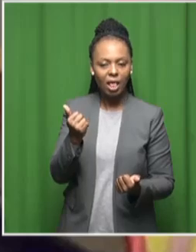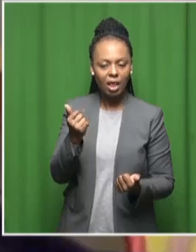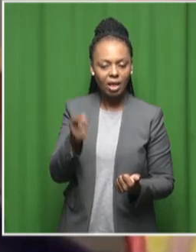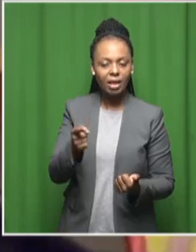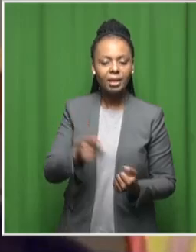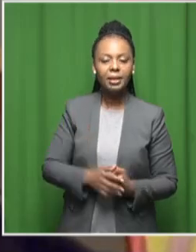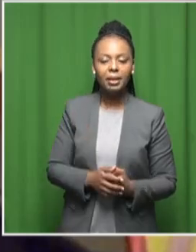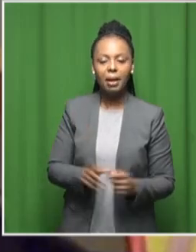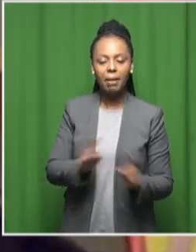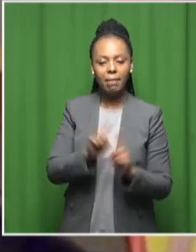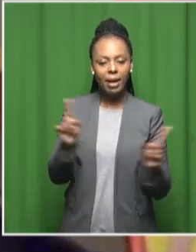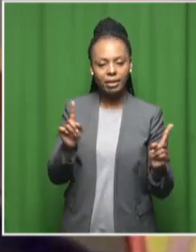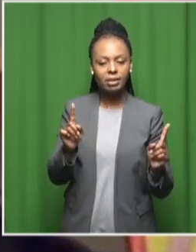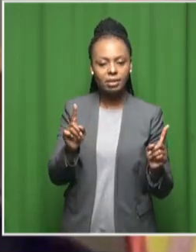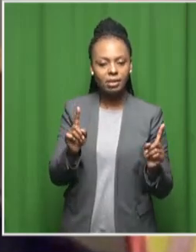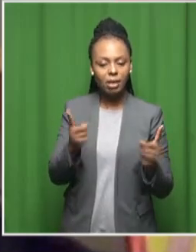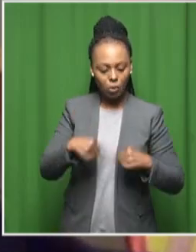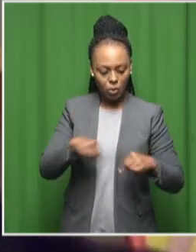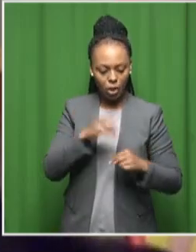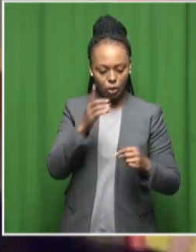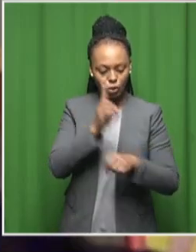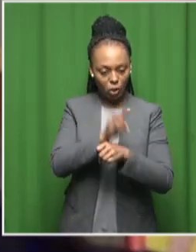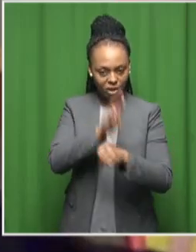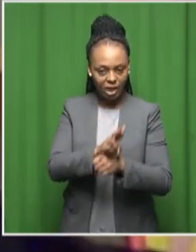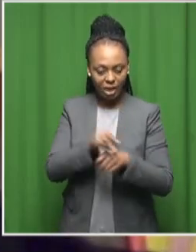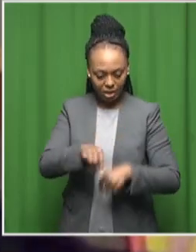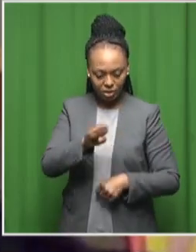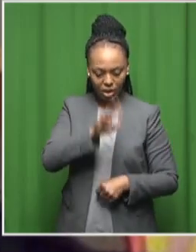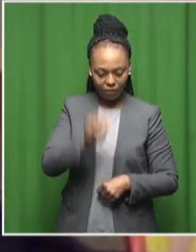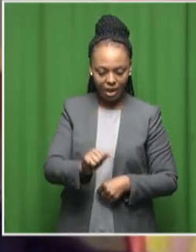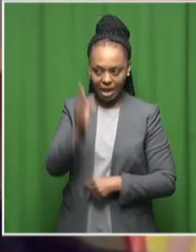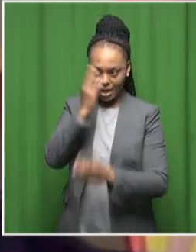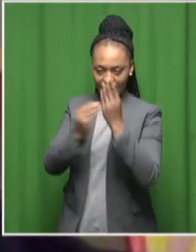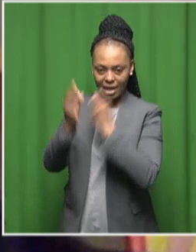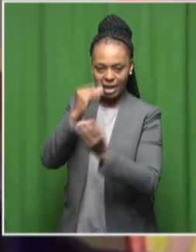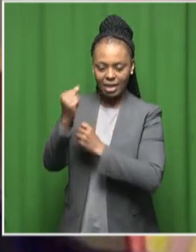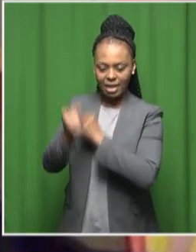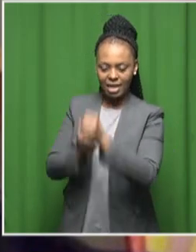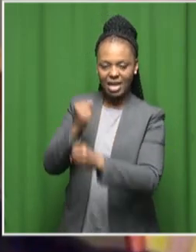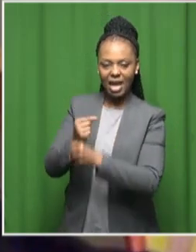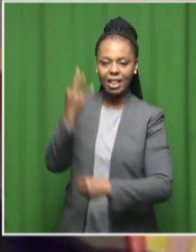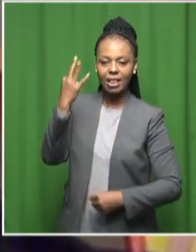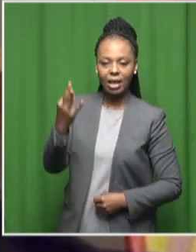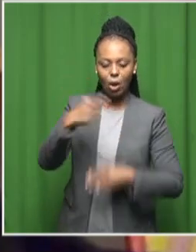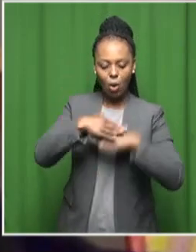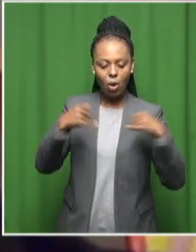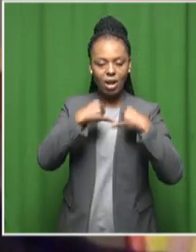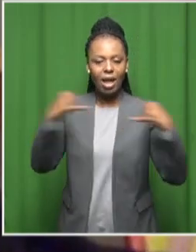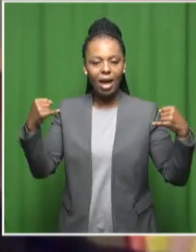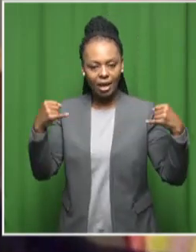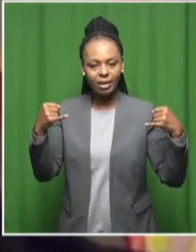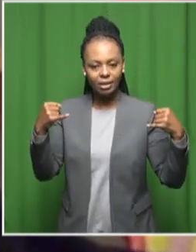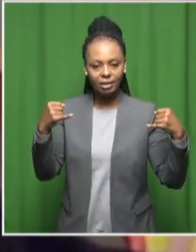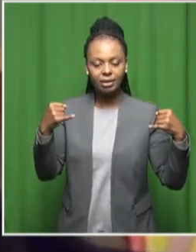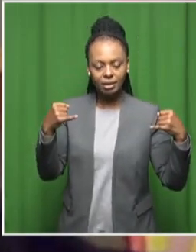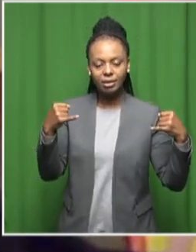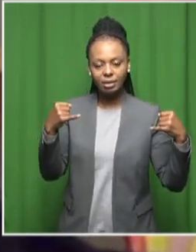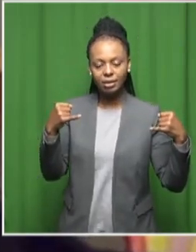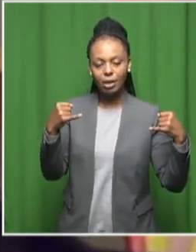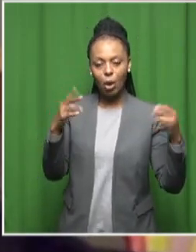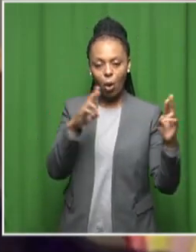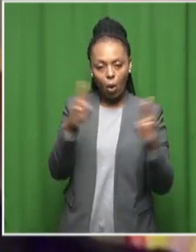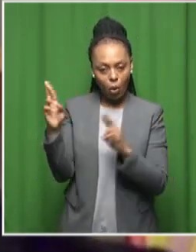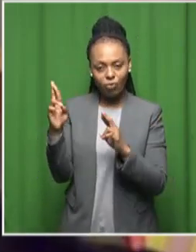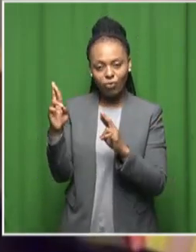own patients learn about these procedures, which the information is freely available online, hopefully through reputable sources, please.